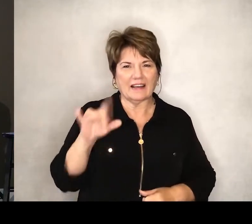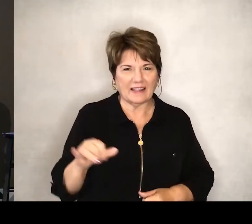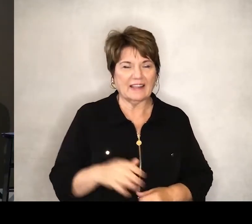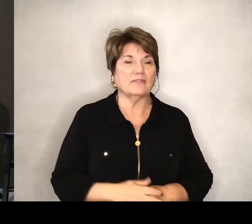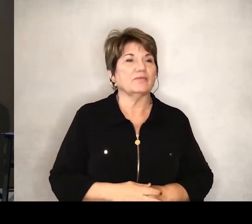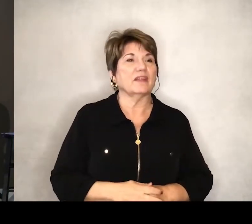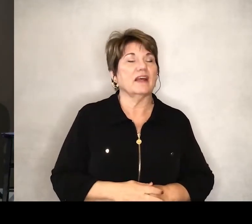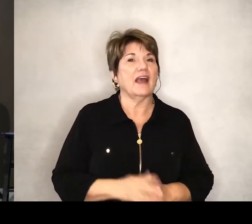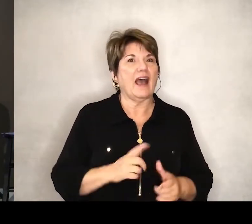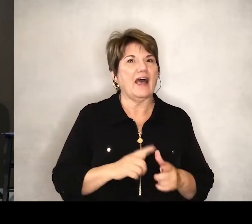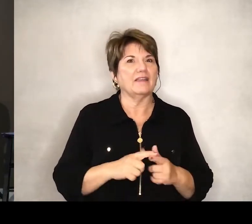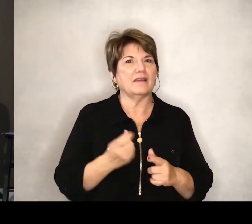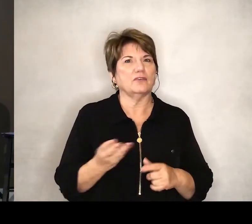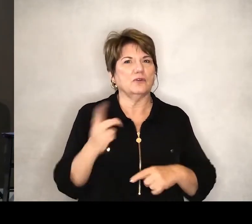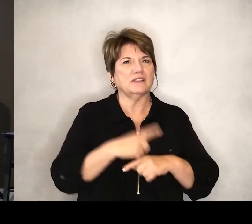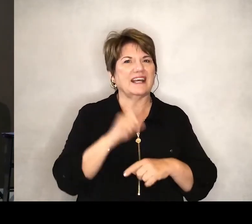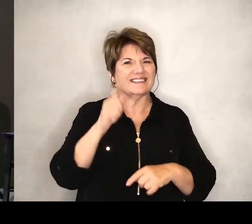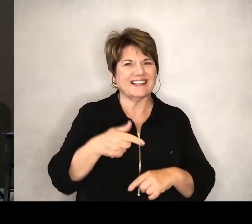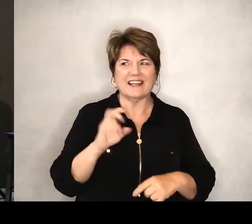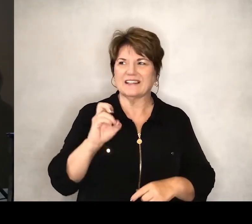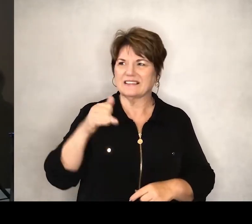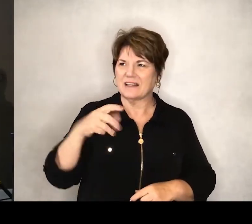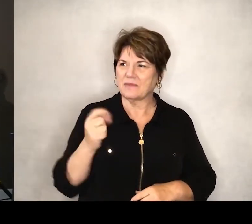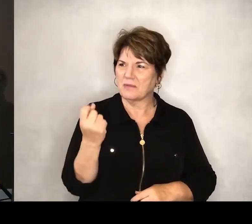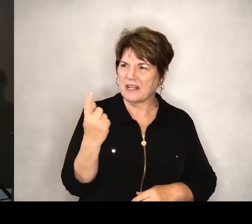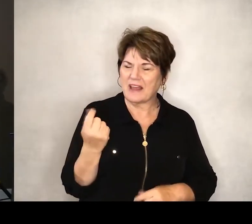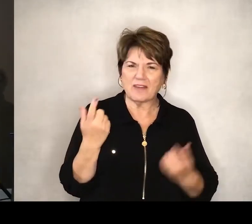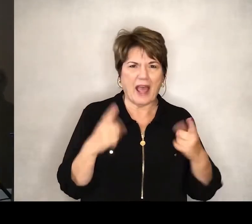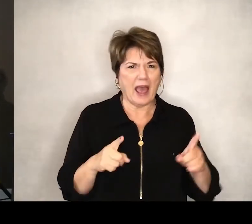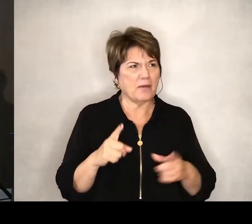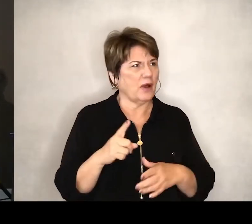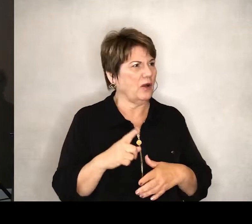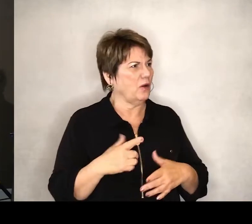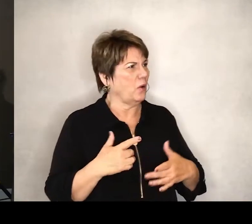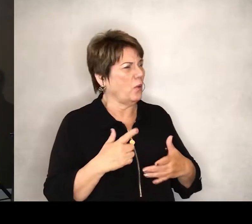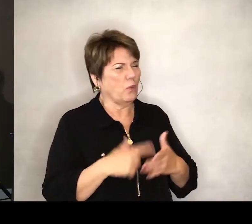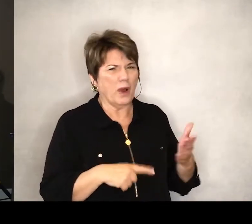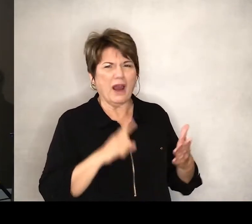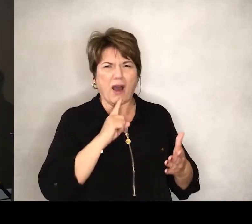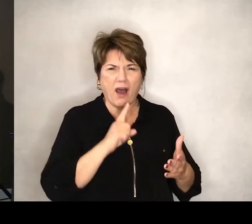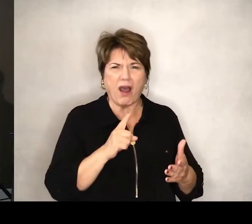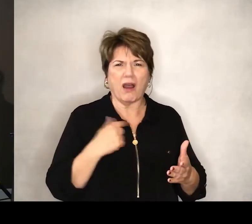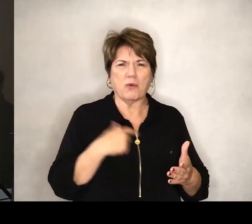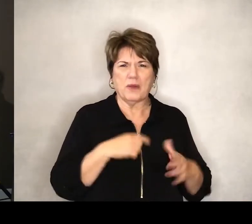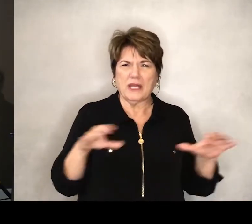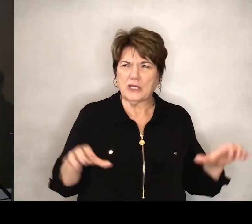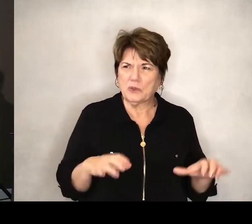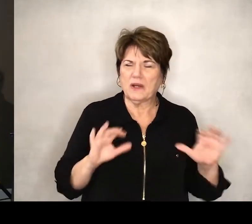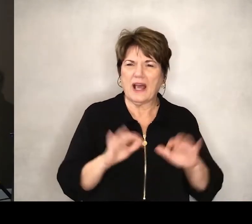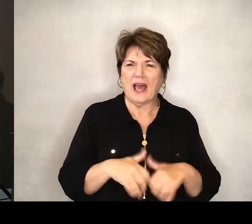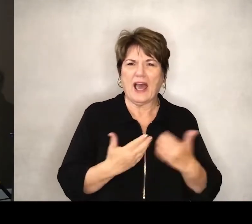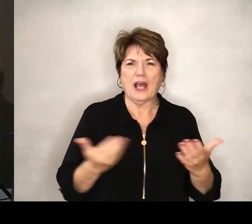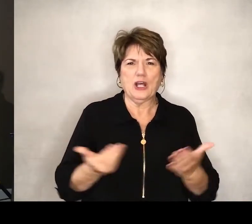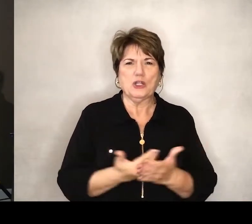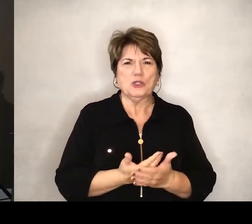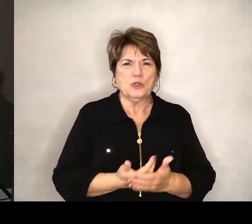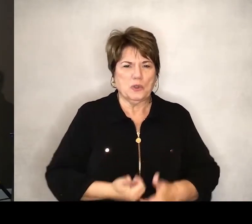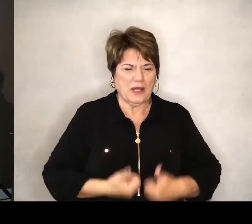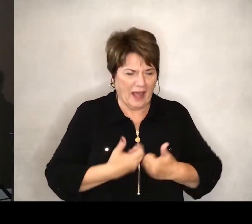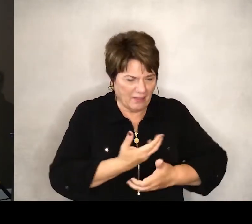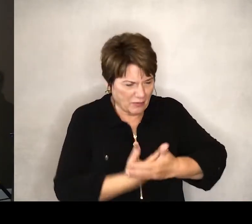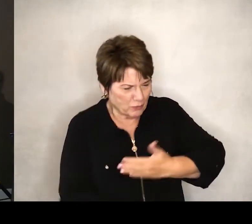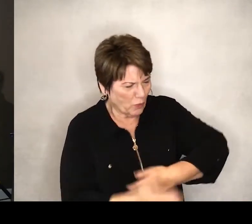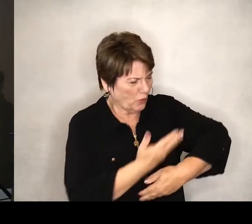11th happened, and we thought to ourselves, what in the world are we doing? How can we bring new life